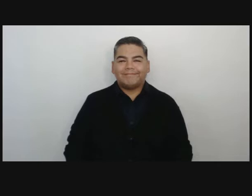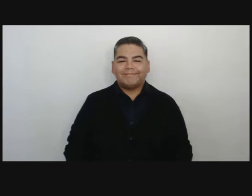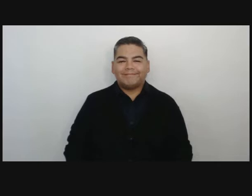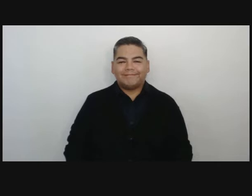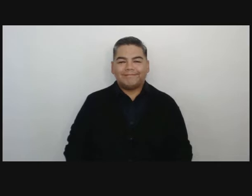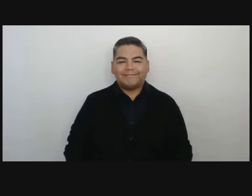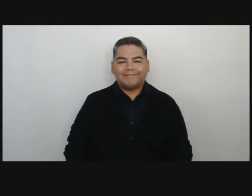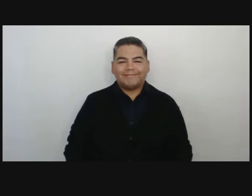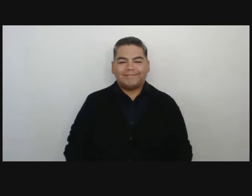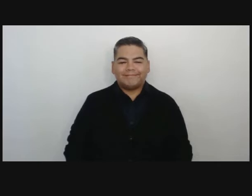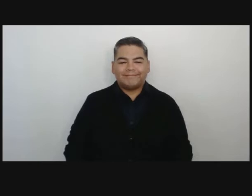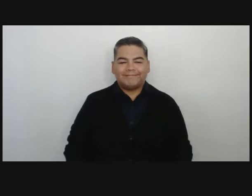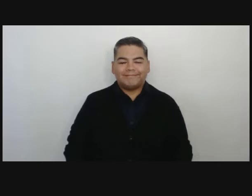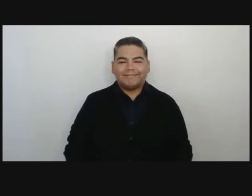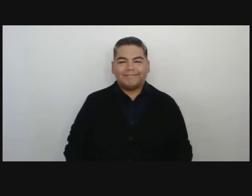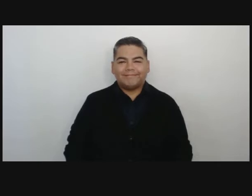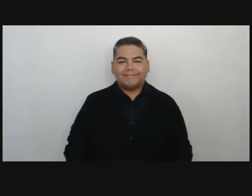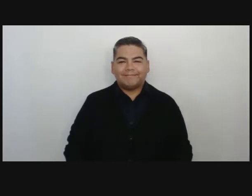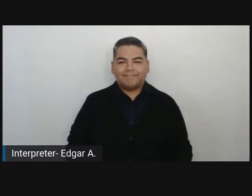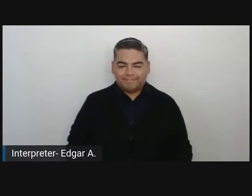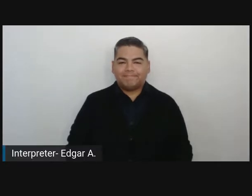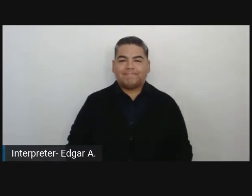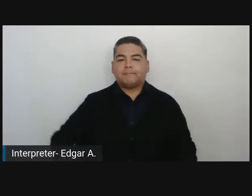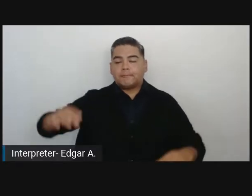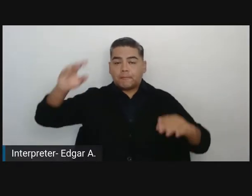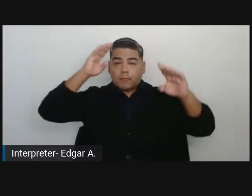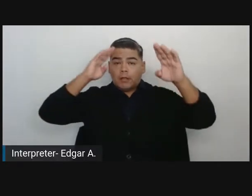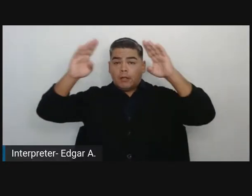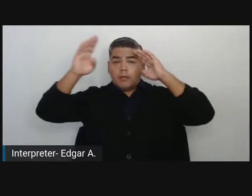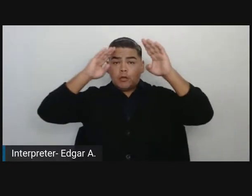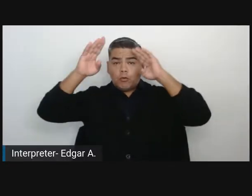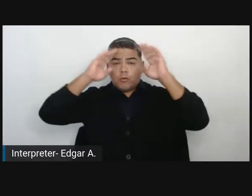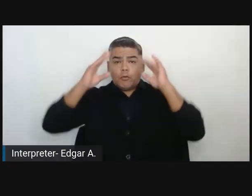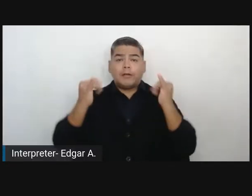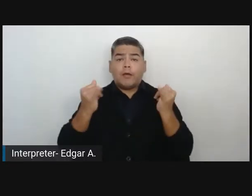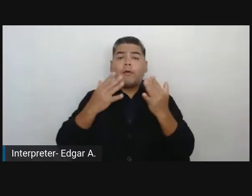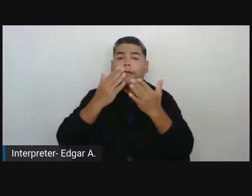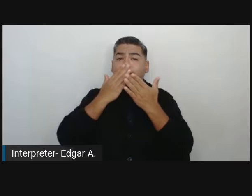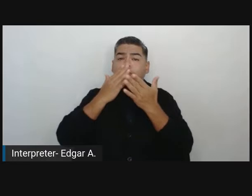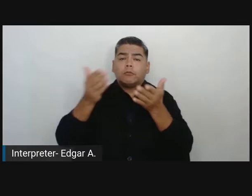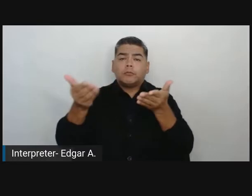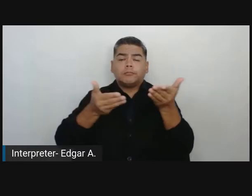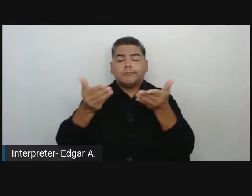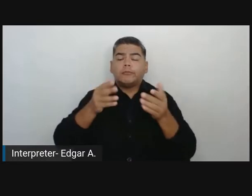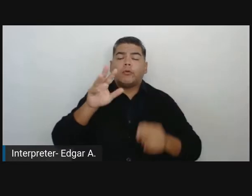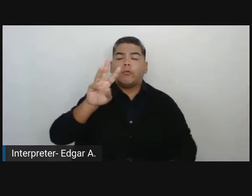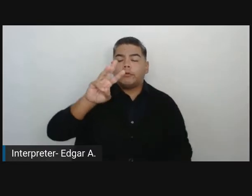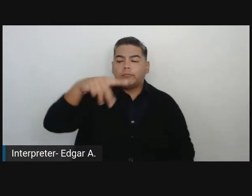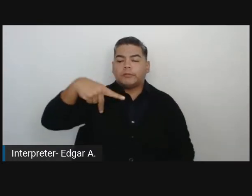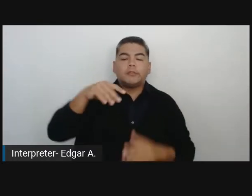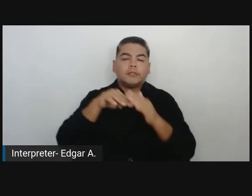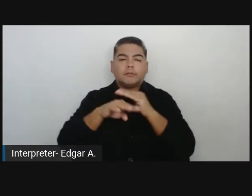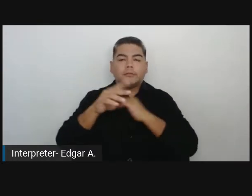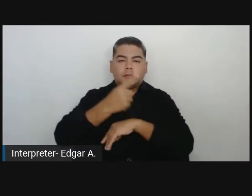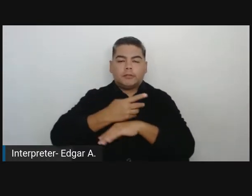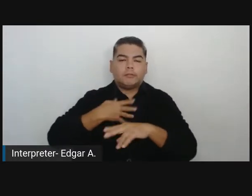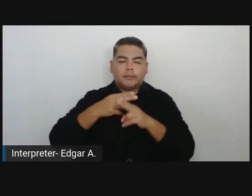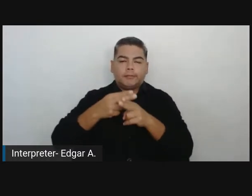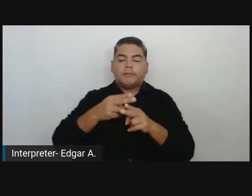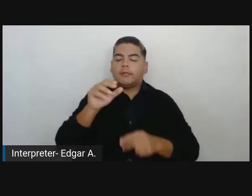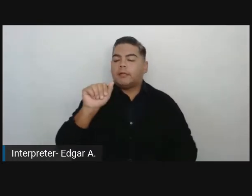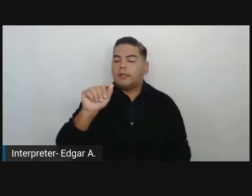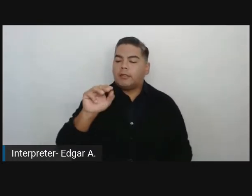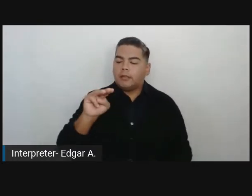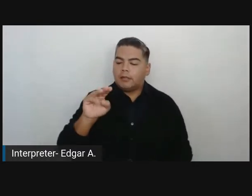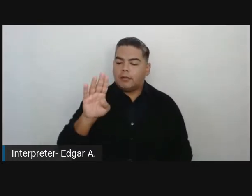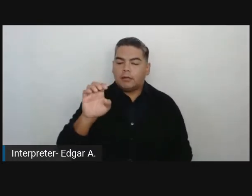Hello, and welcome to WordPress Accessibility Day. My name is Amber Hinds, and I am one of